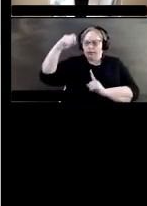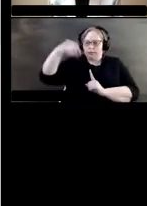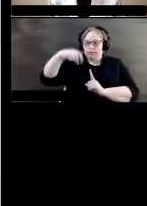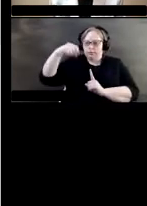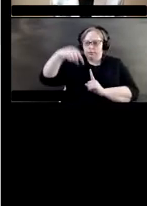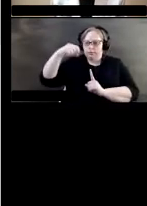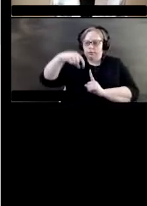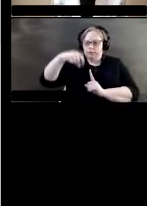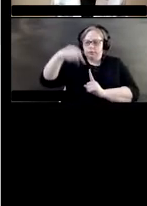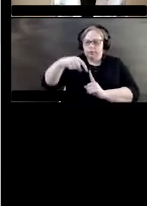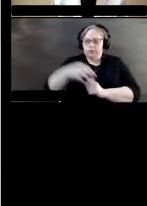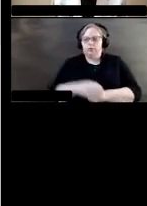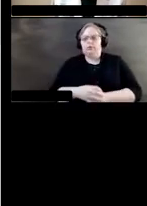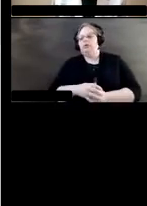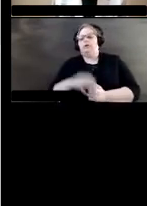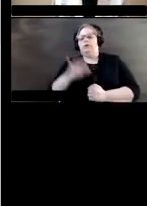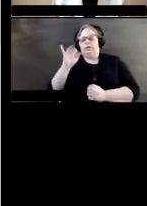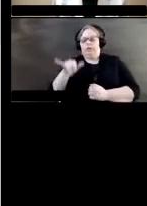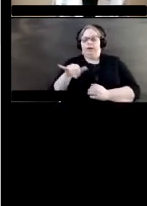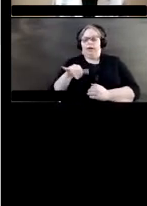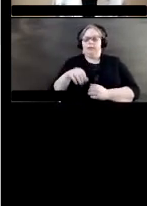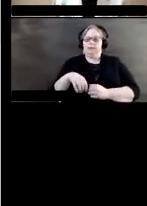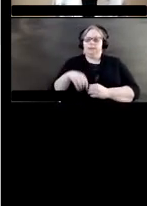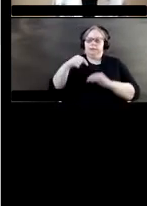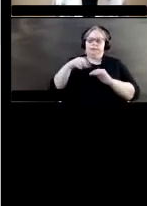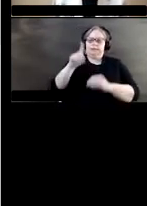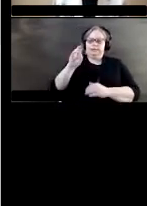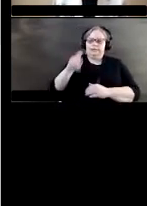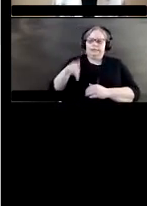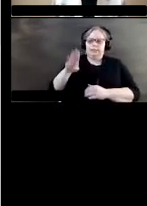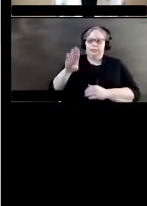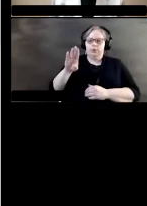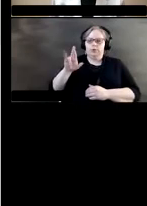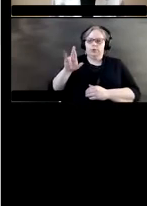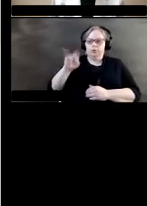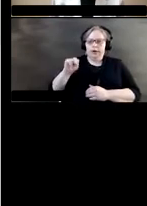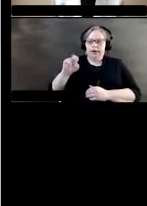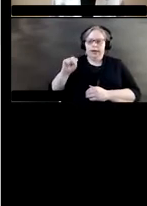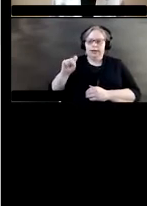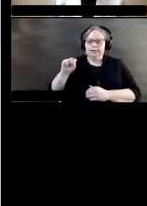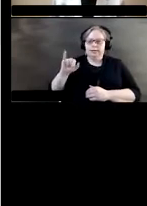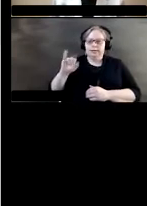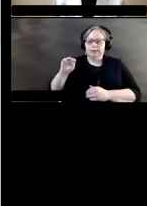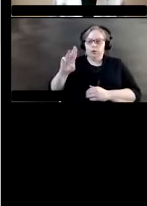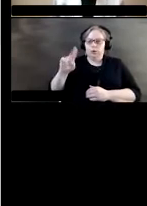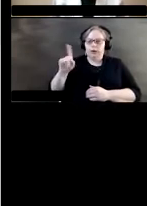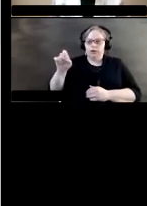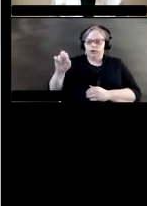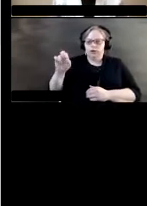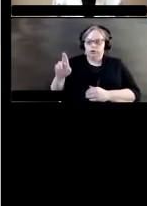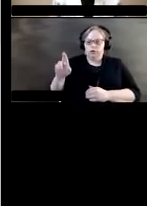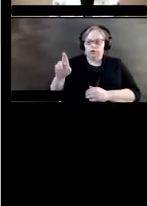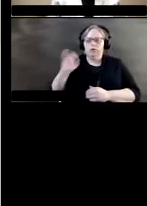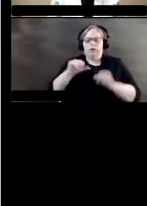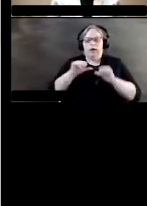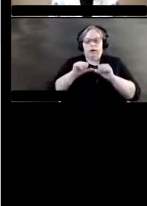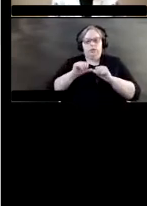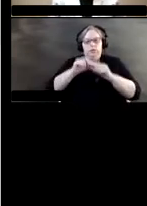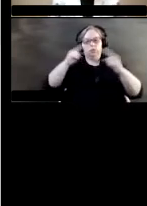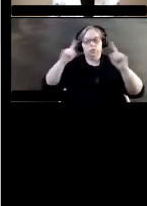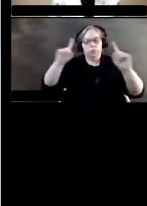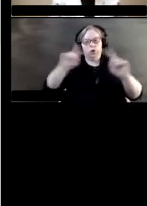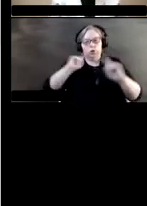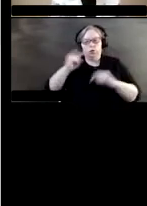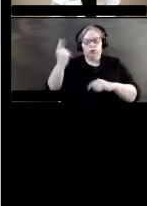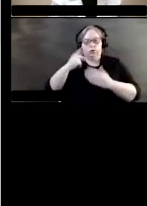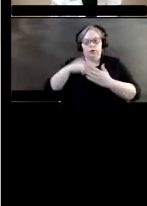work is what I'm assuming that means. And they continue to work. We program and make adjustments